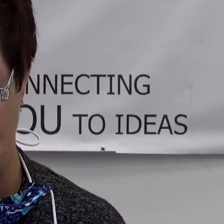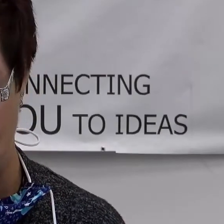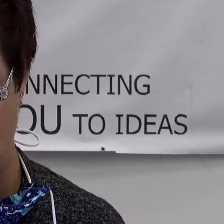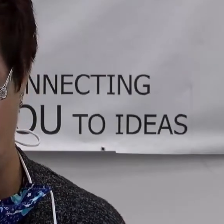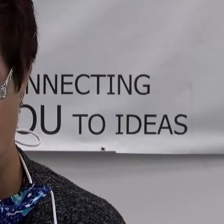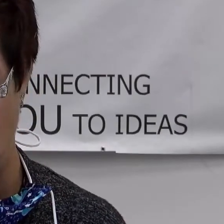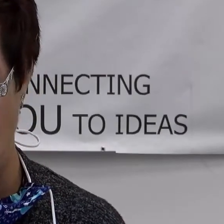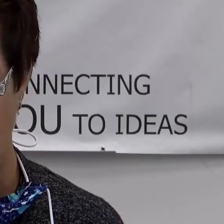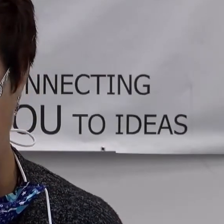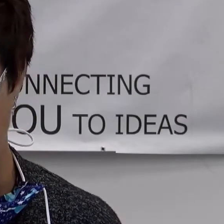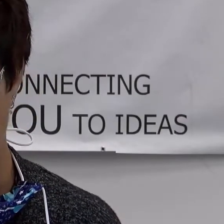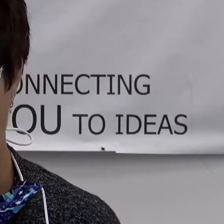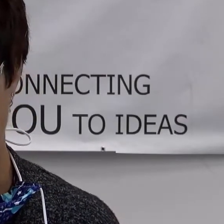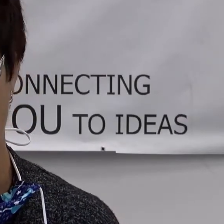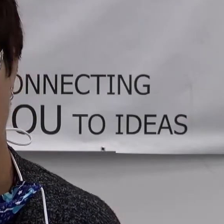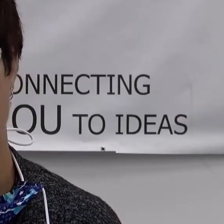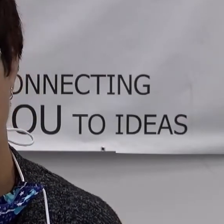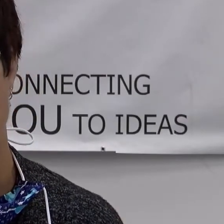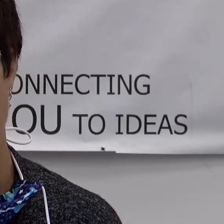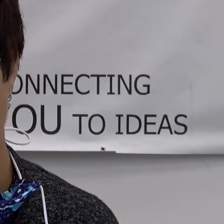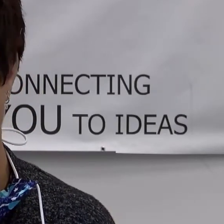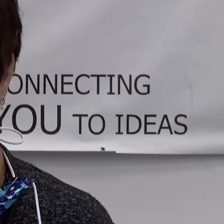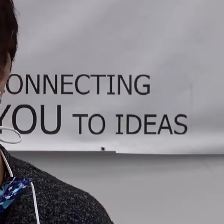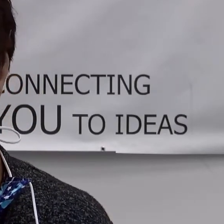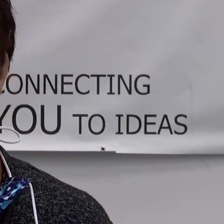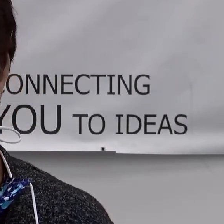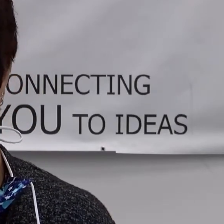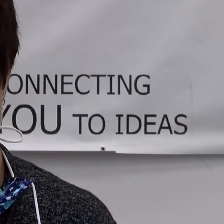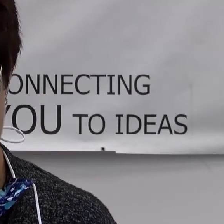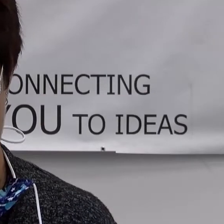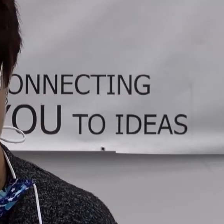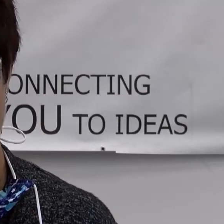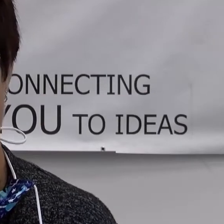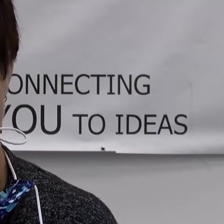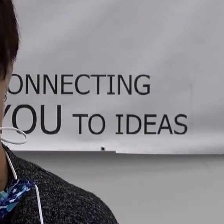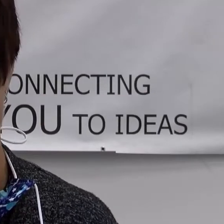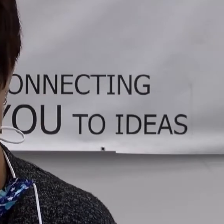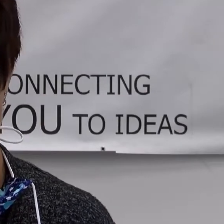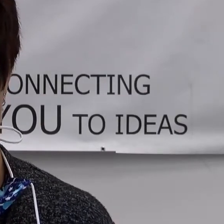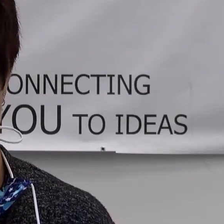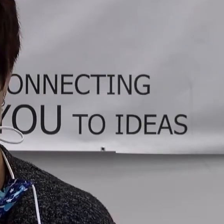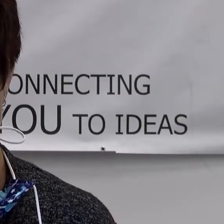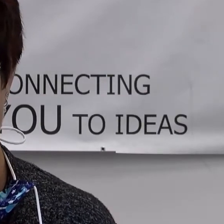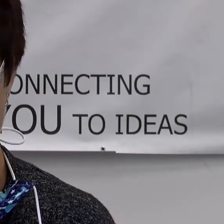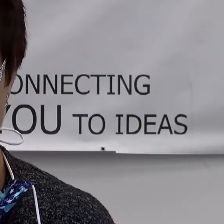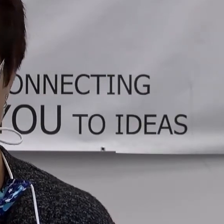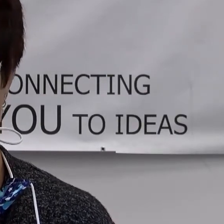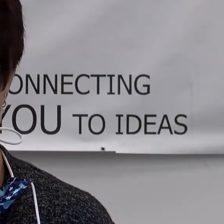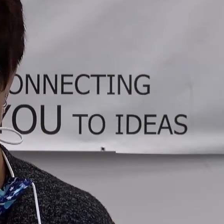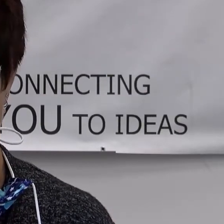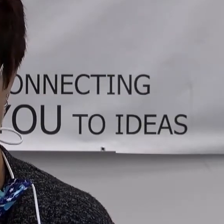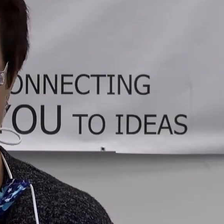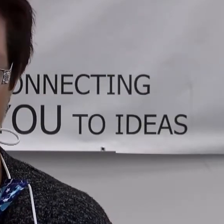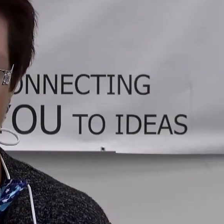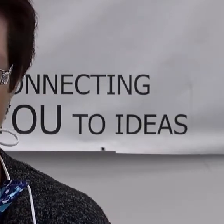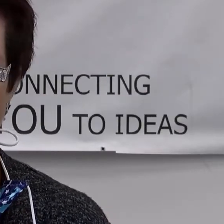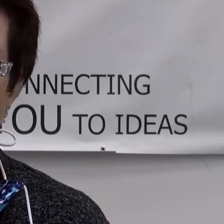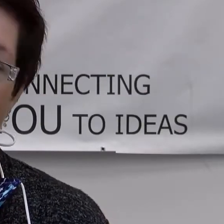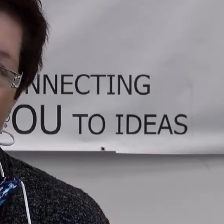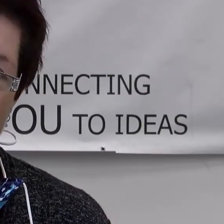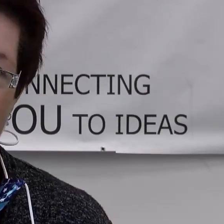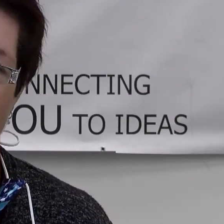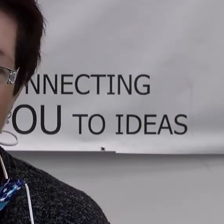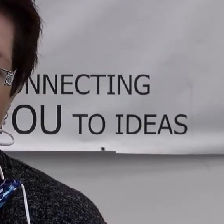cultural heritage, beliefs, and relationship to the land. The city of Lethbridge is also home to the Métis Nation of